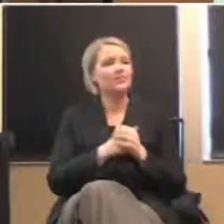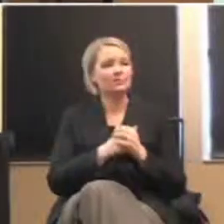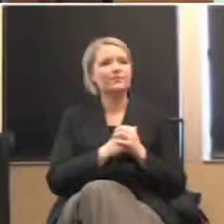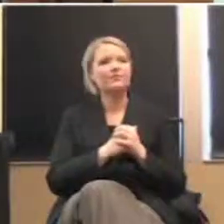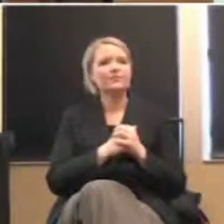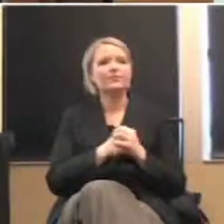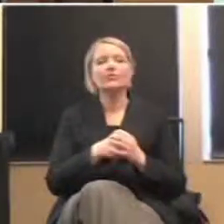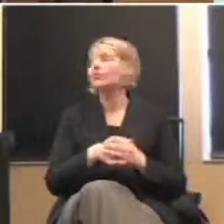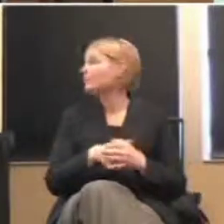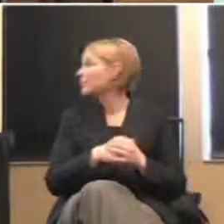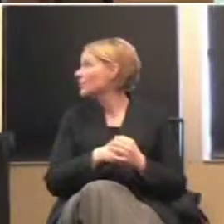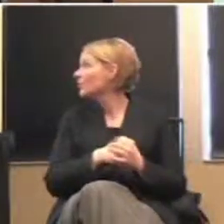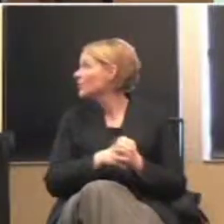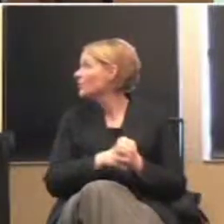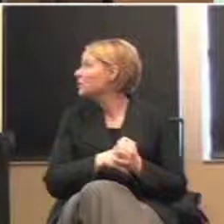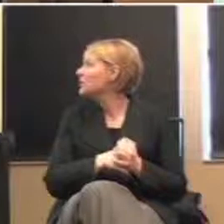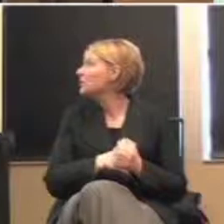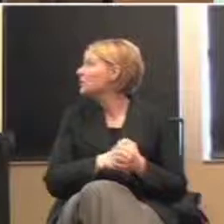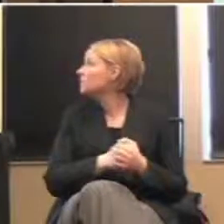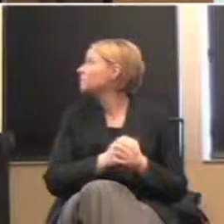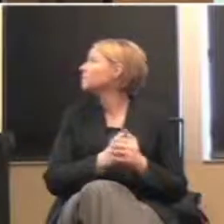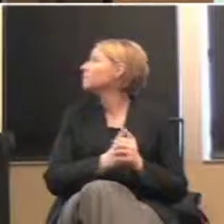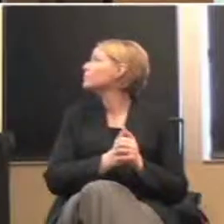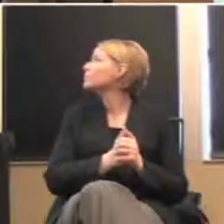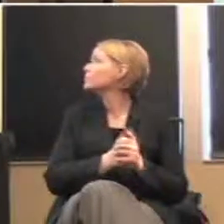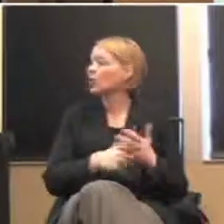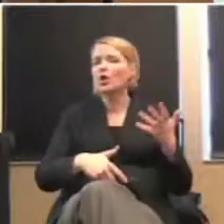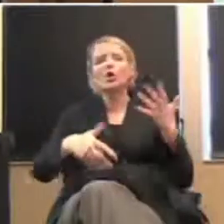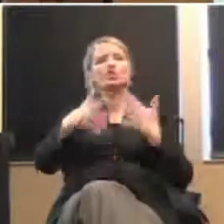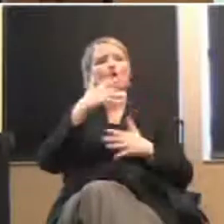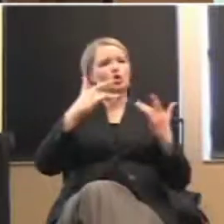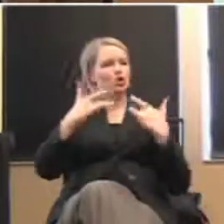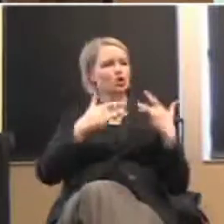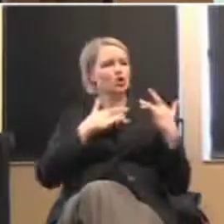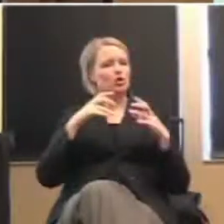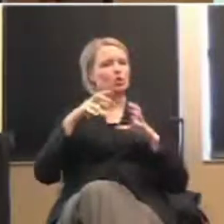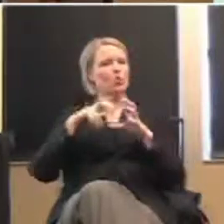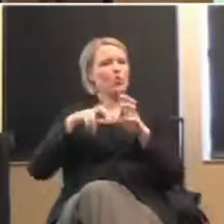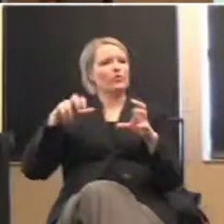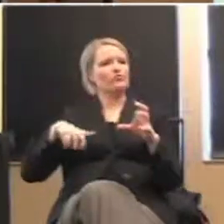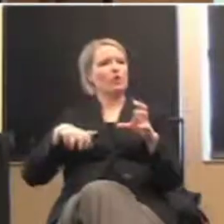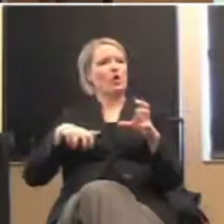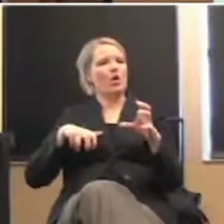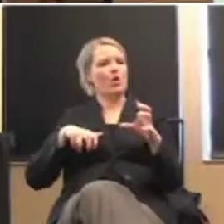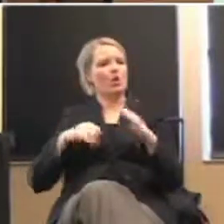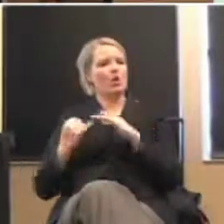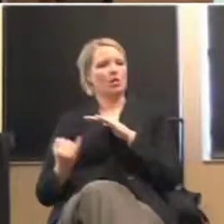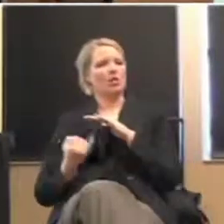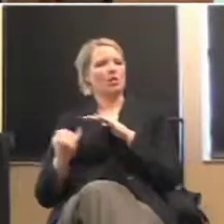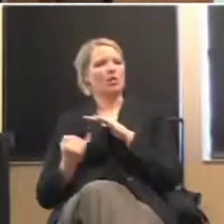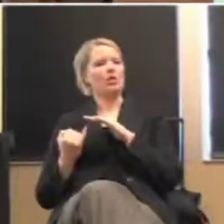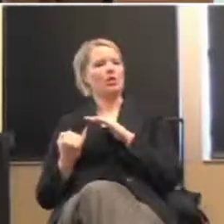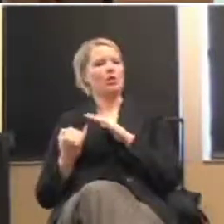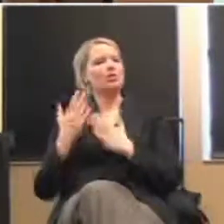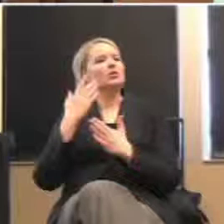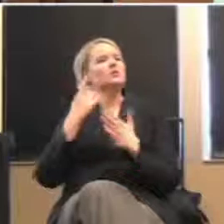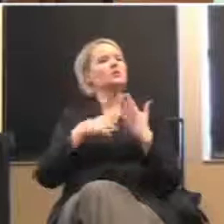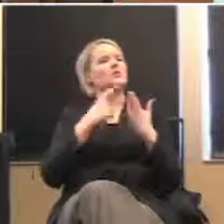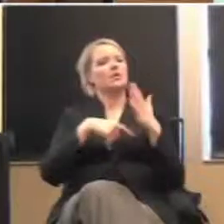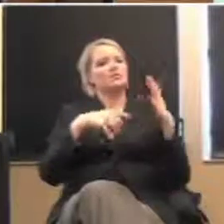concerns, we've hit social a lot already. Withdrawal, isolated. There's sometimes a